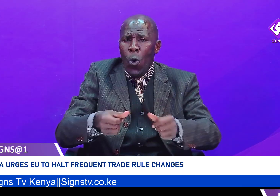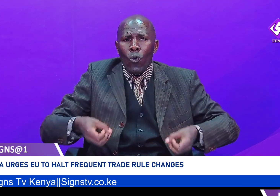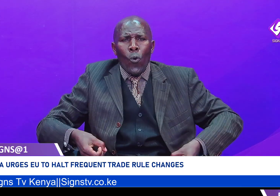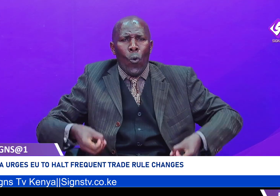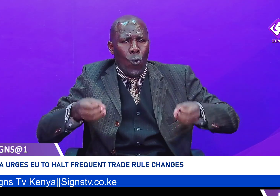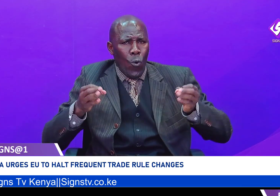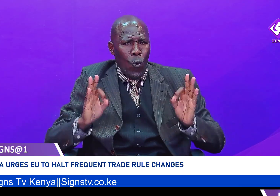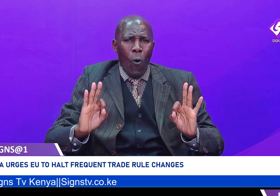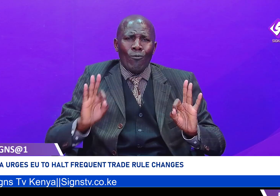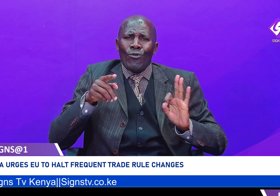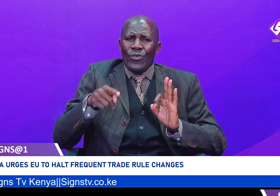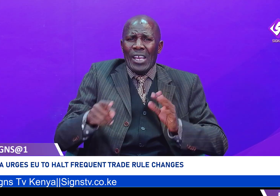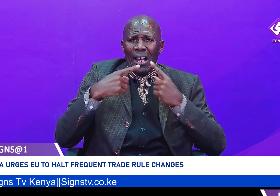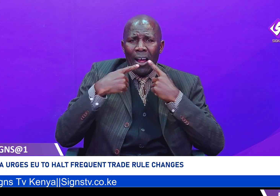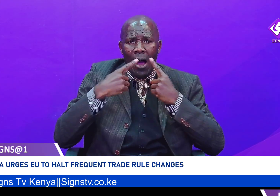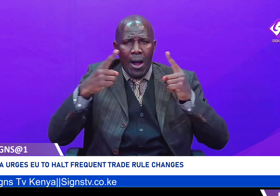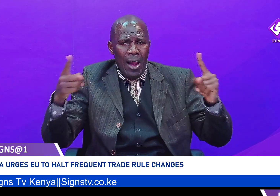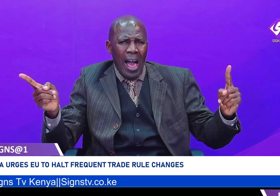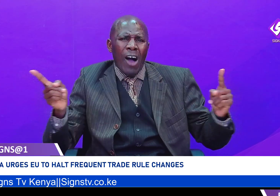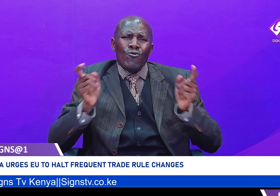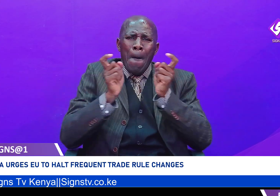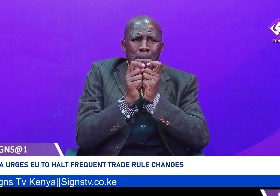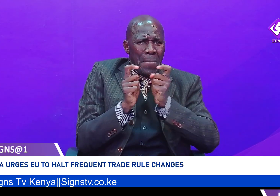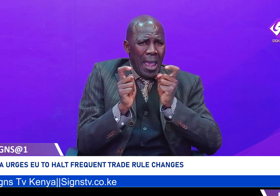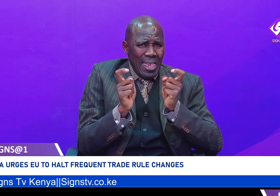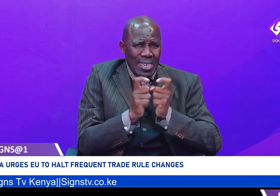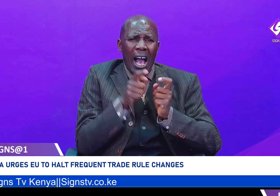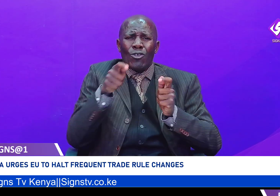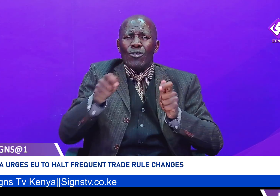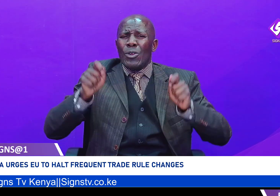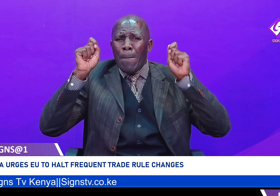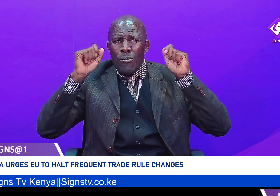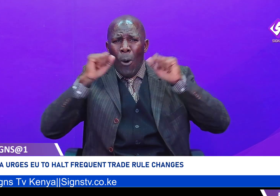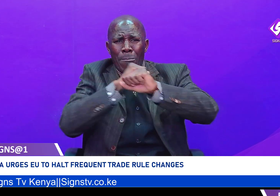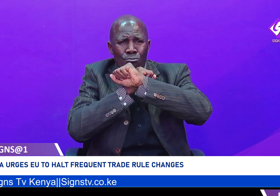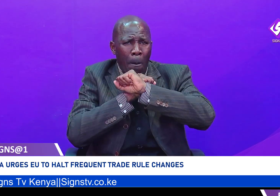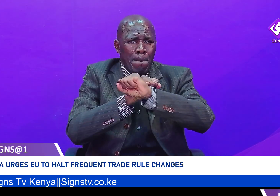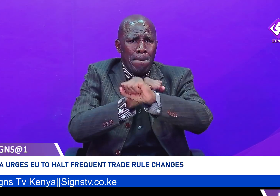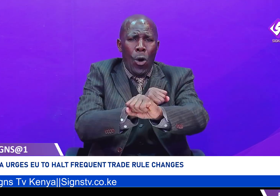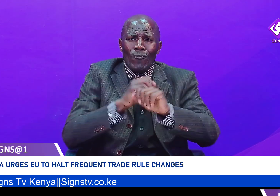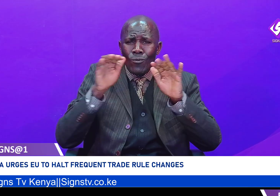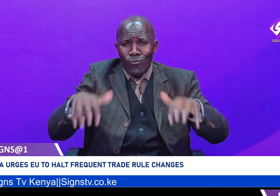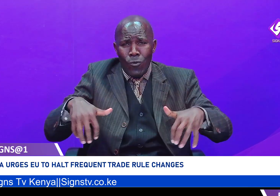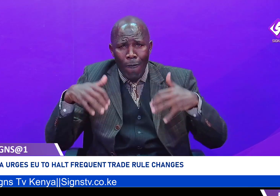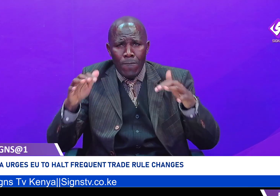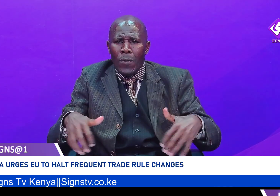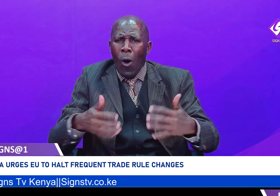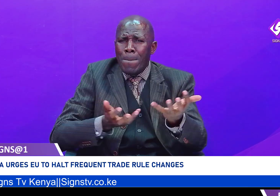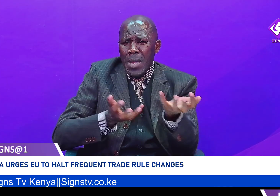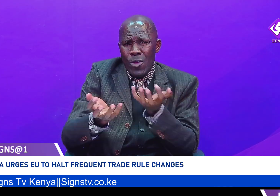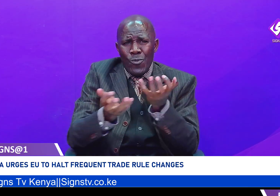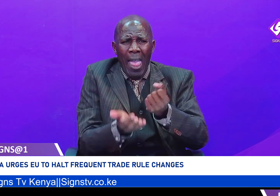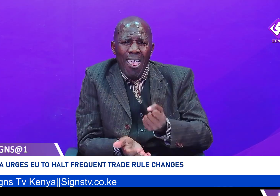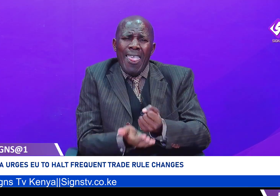the constant regulatory instability hurts the ability of agricultural businesses to